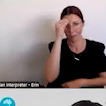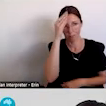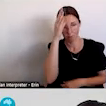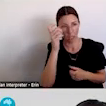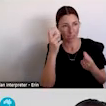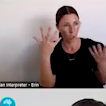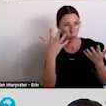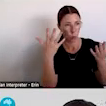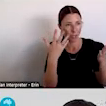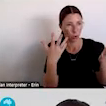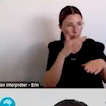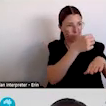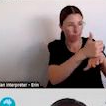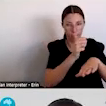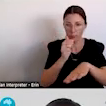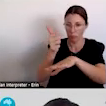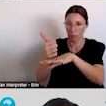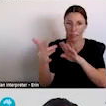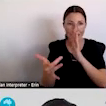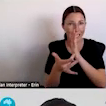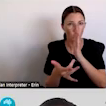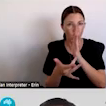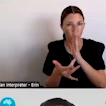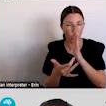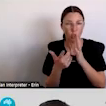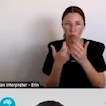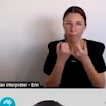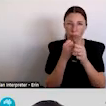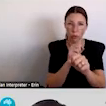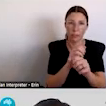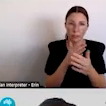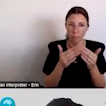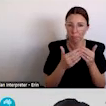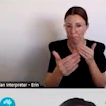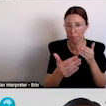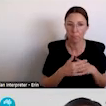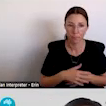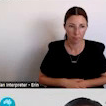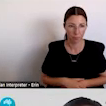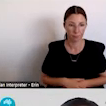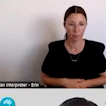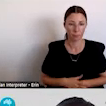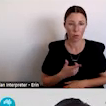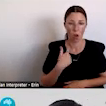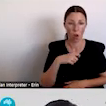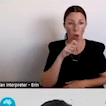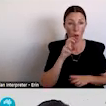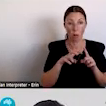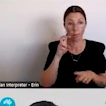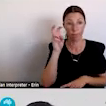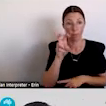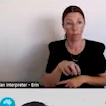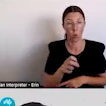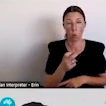we put what technology to be there to protect along the AI creative lifecycle. All right, I'm going to jump into